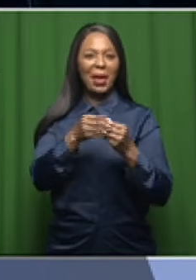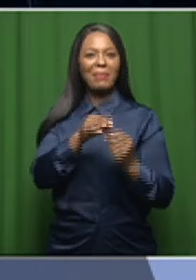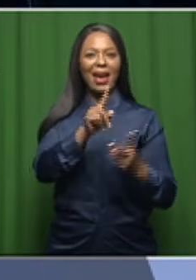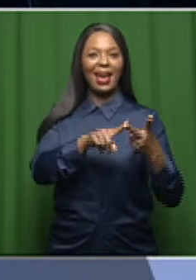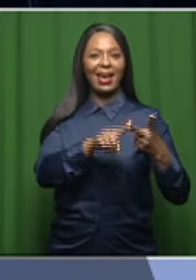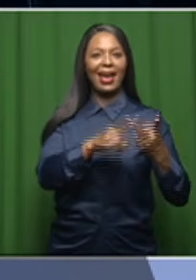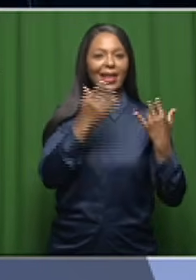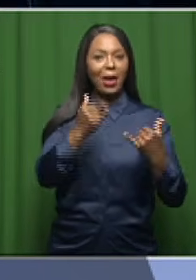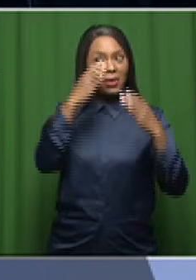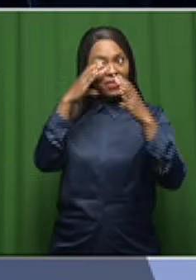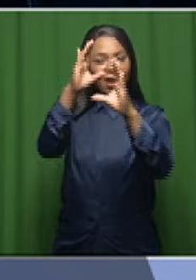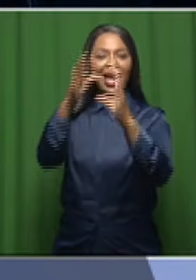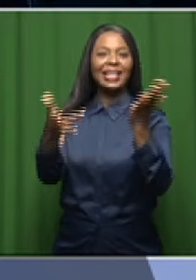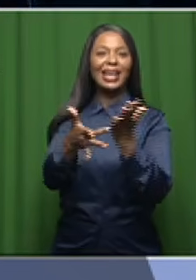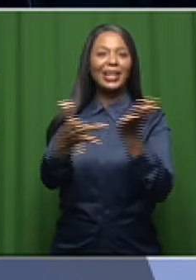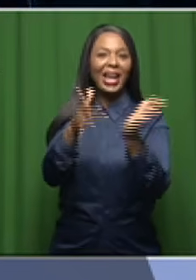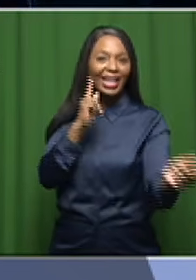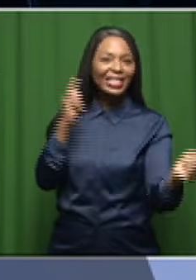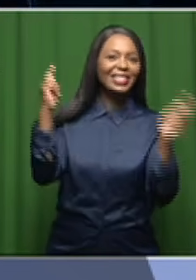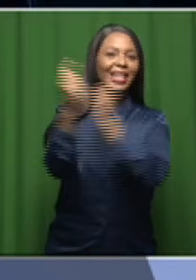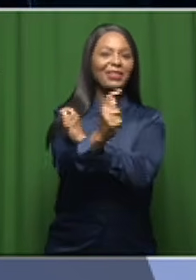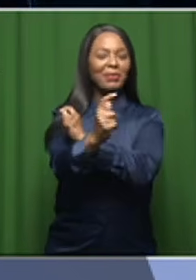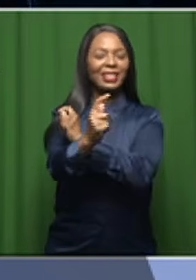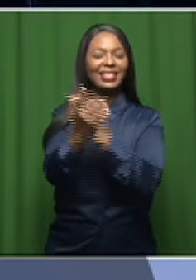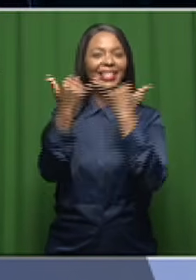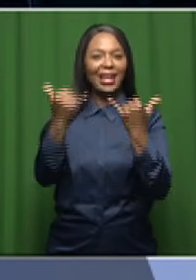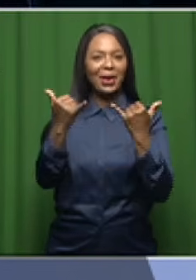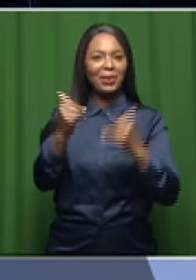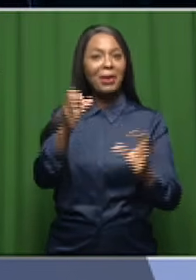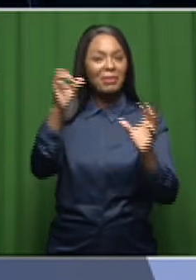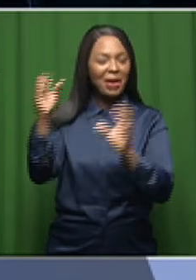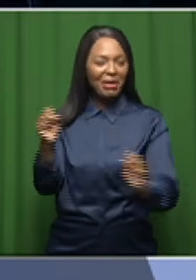at digital transformation on our segment here